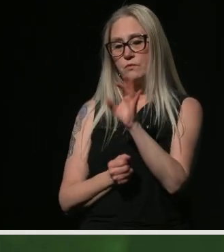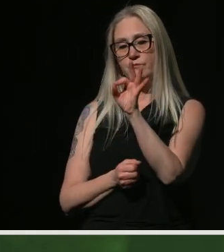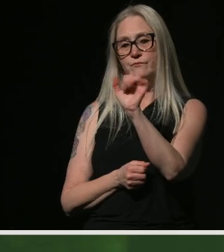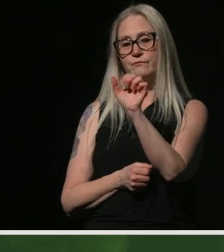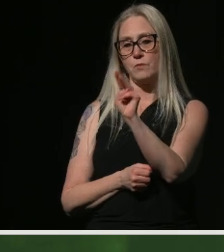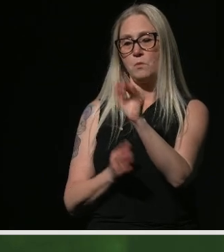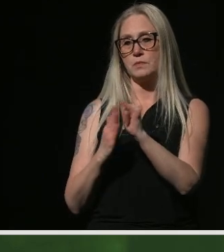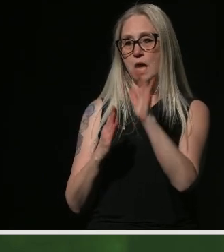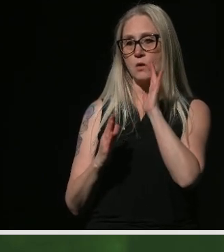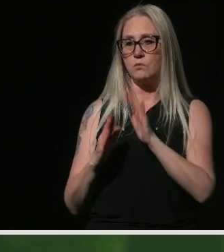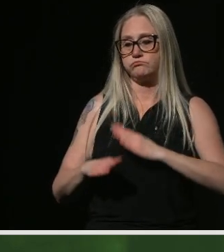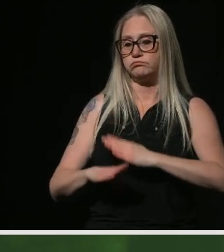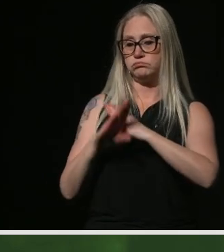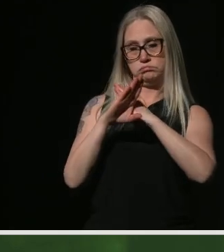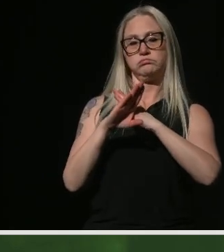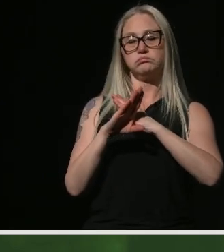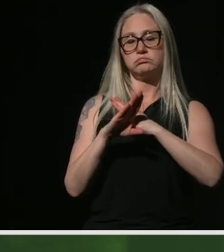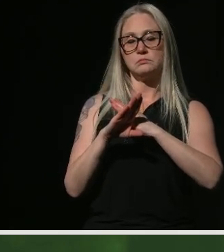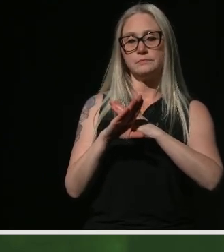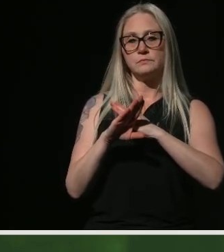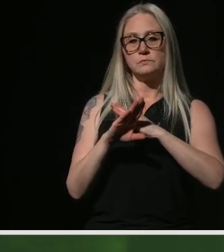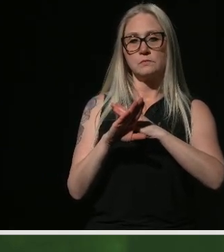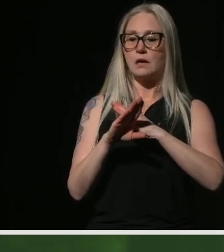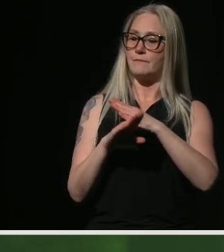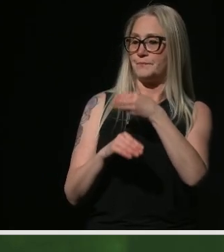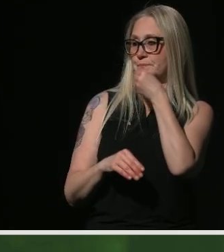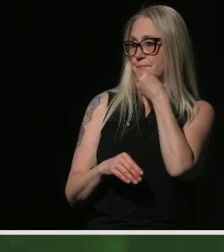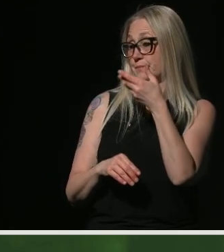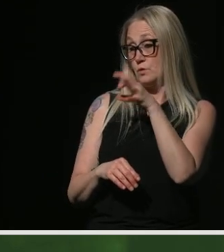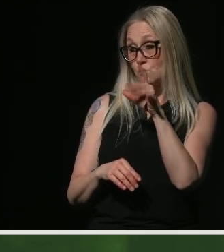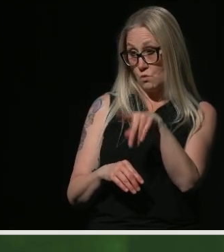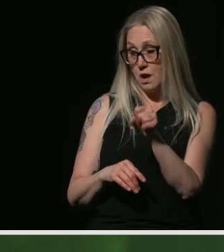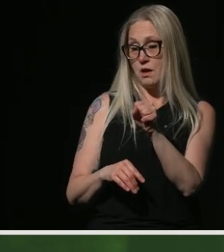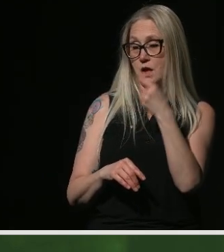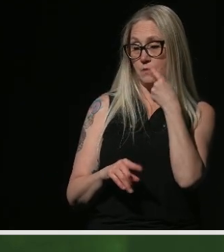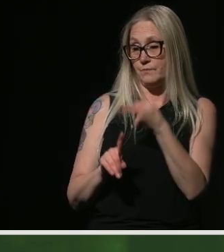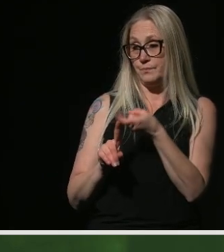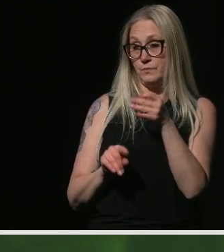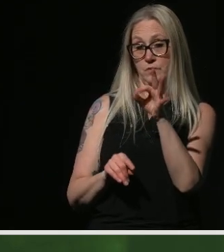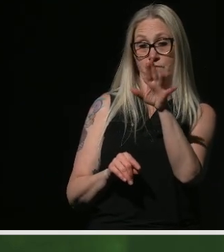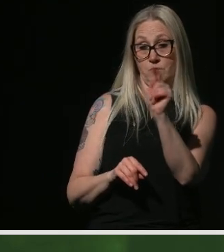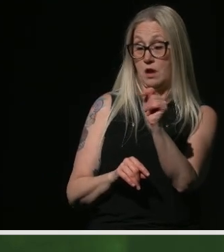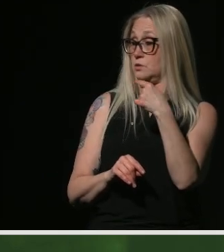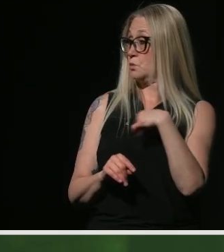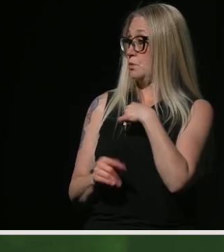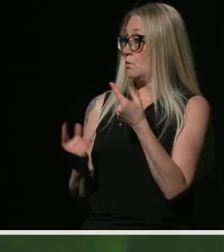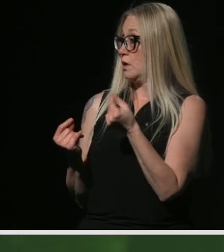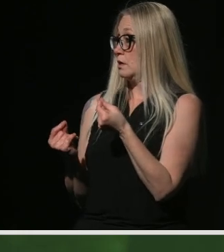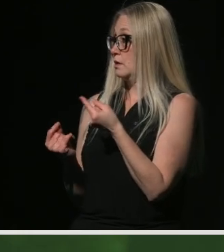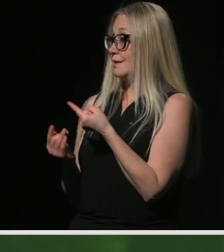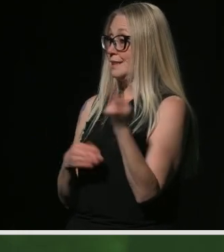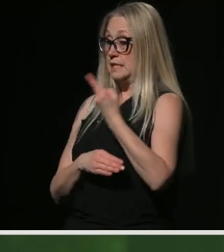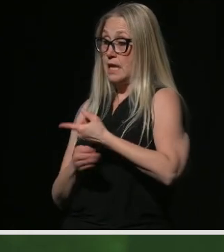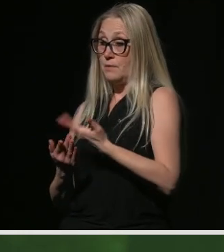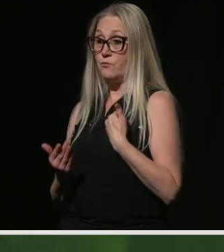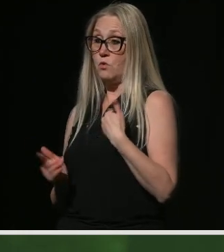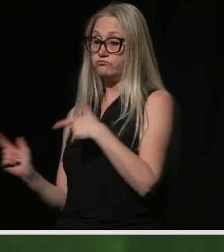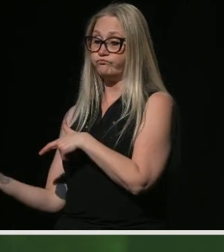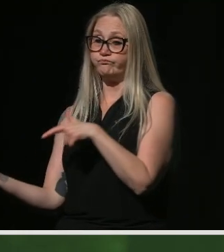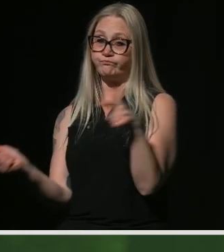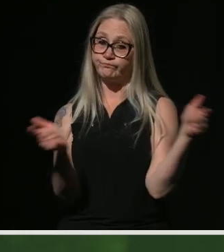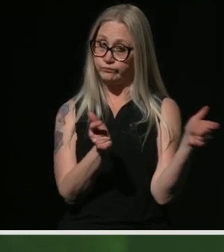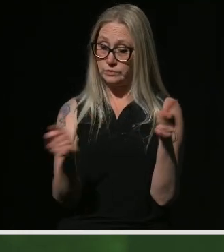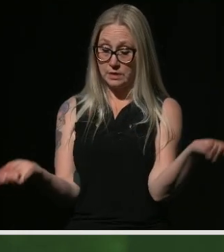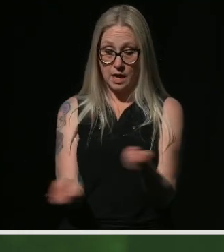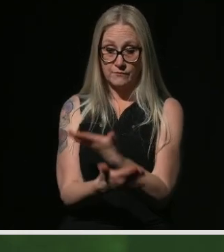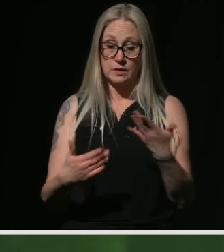damage. It's basically a sweater for your crop. What we do is the day before frost, we spray this product on.